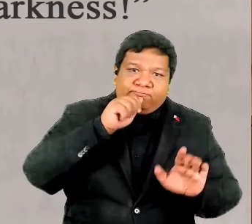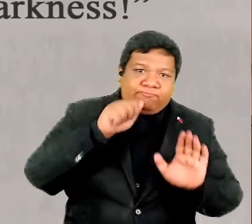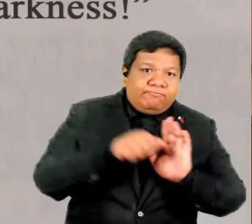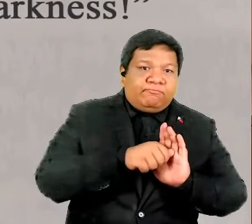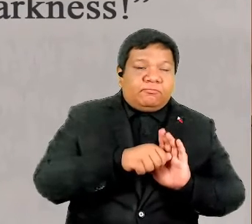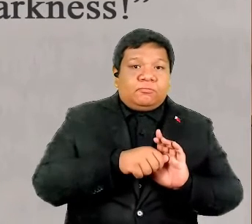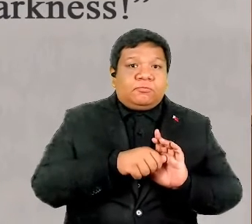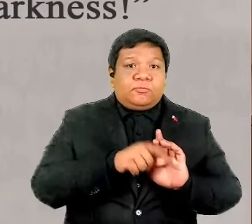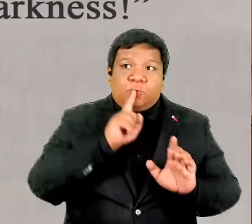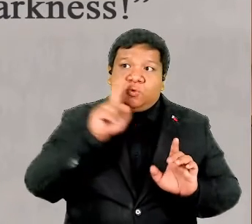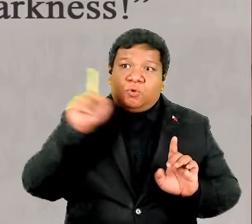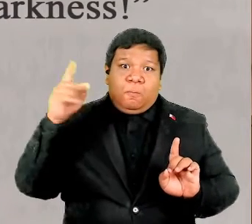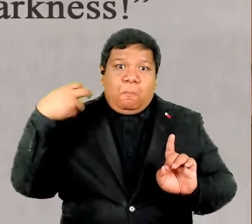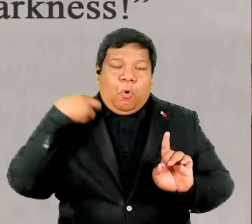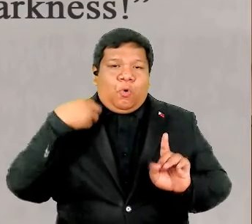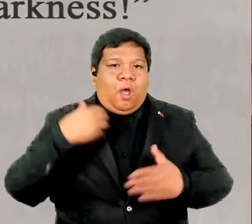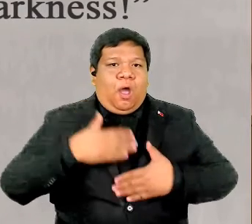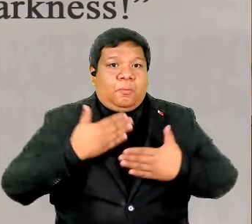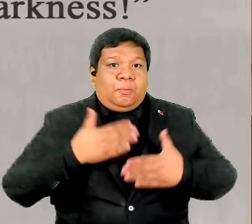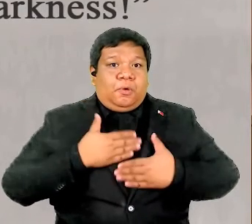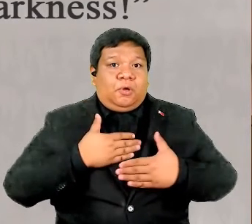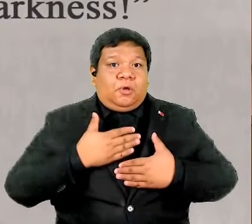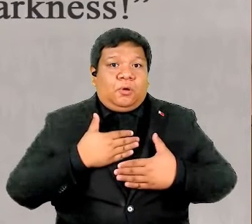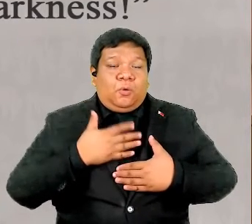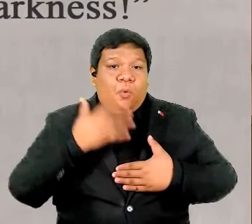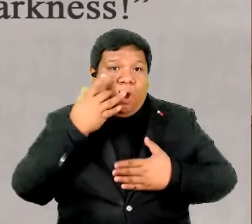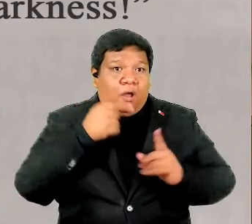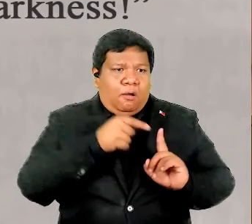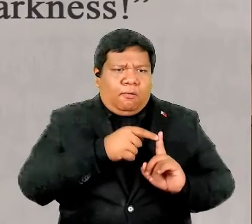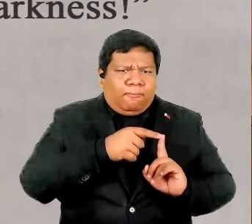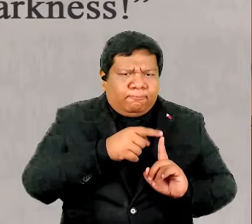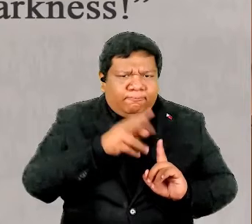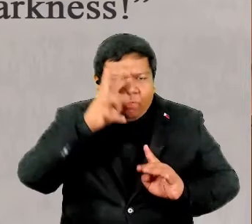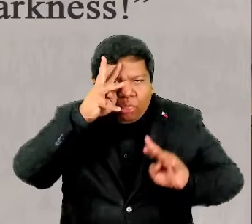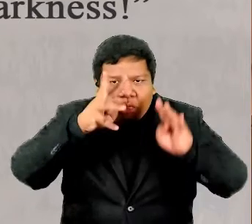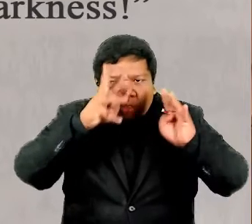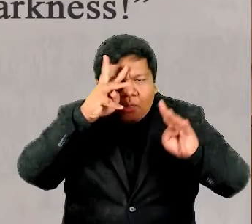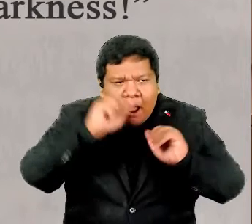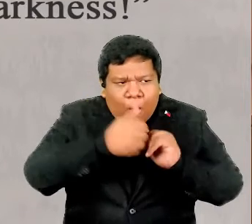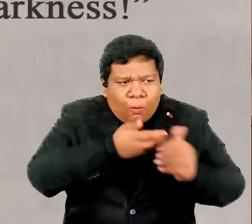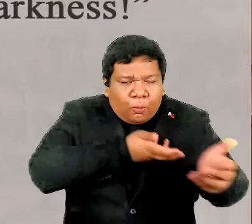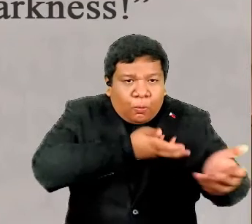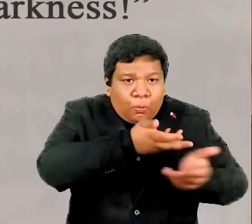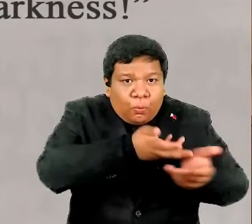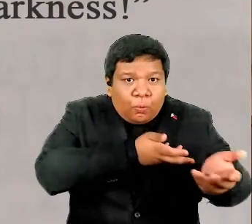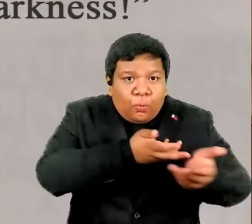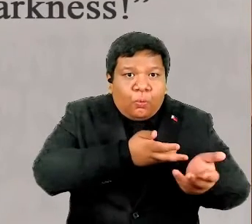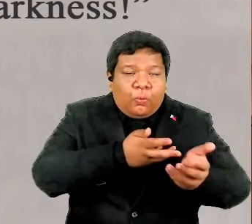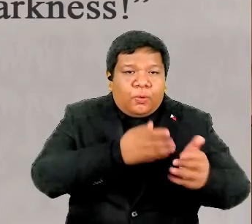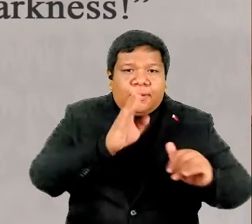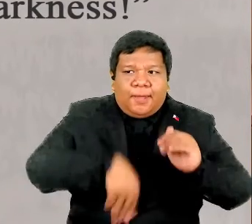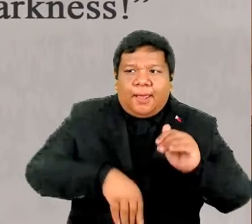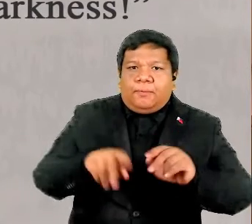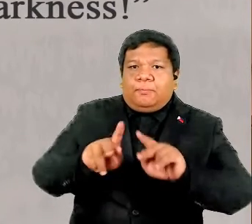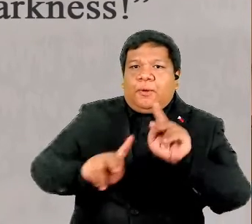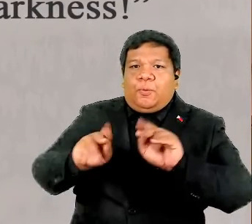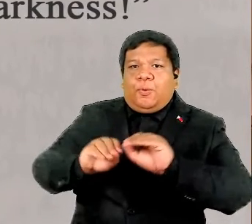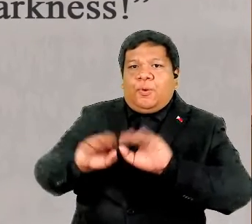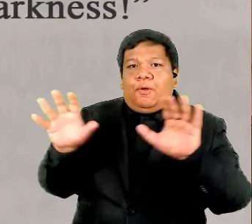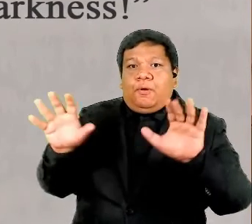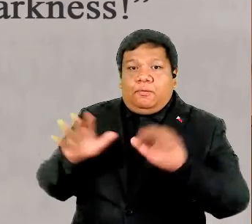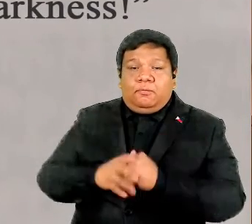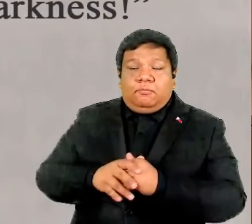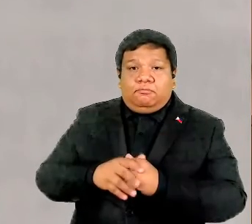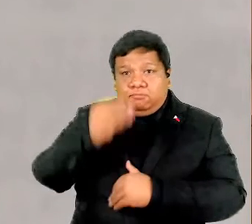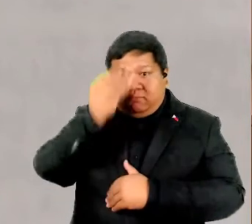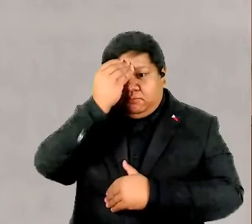master. For the people of this world are more shrewd in dealing with their own kind than are the people of the light. And this is